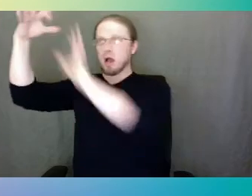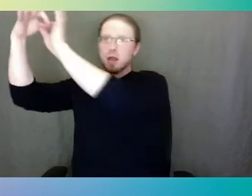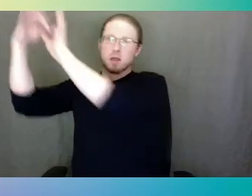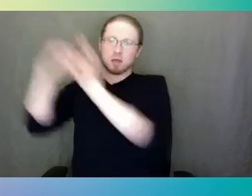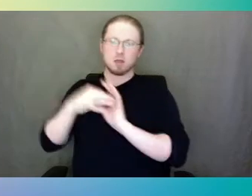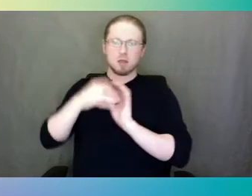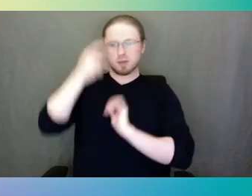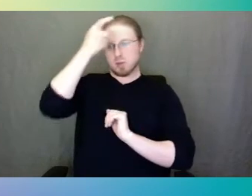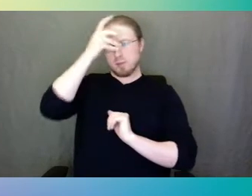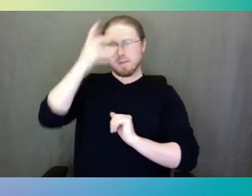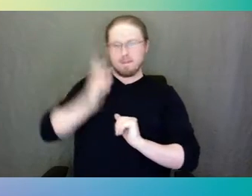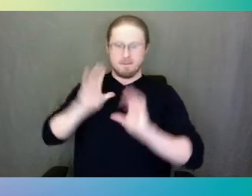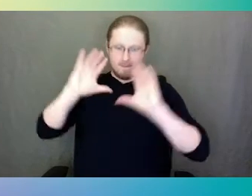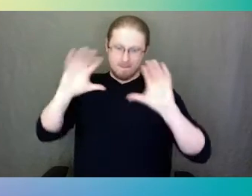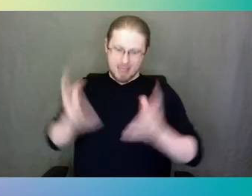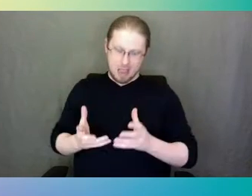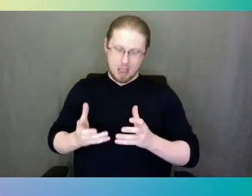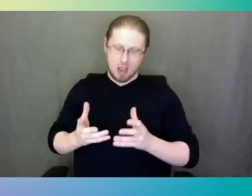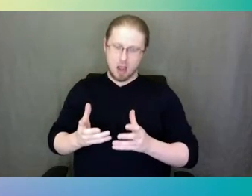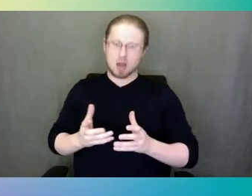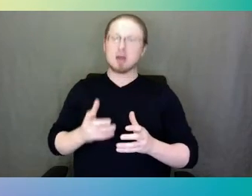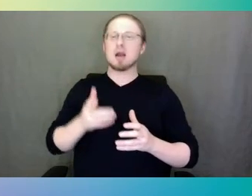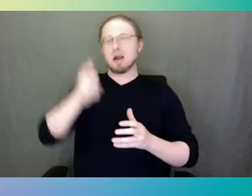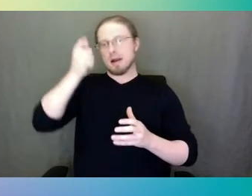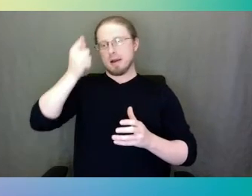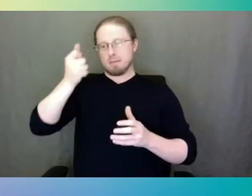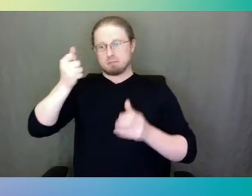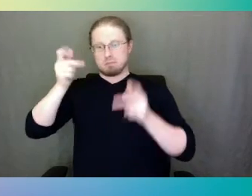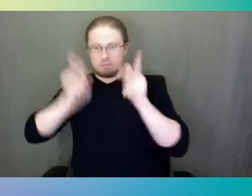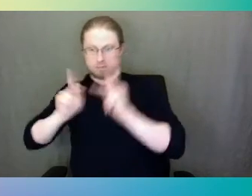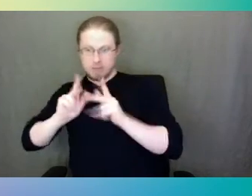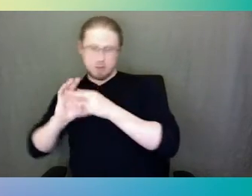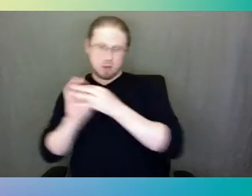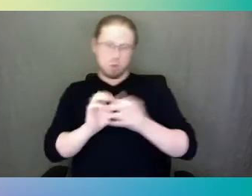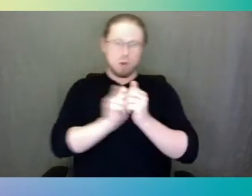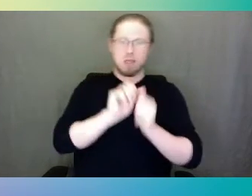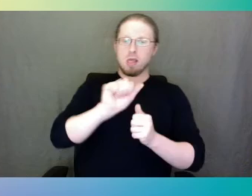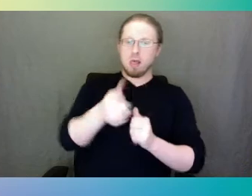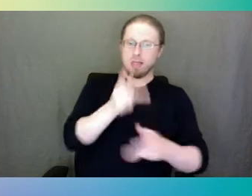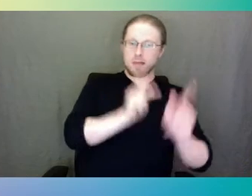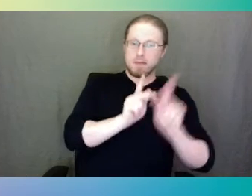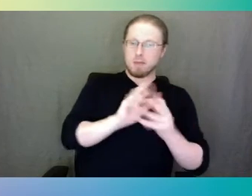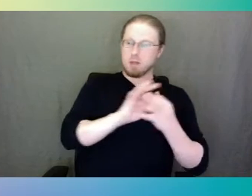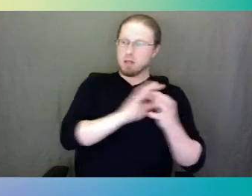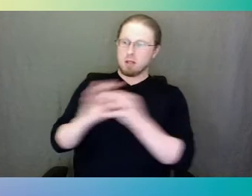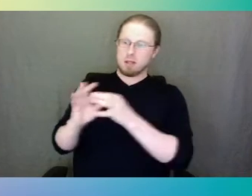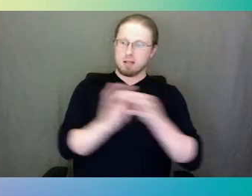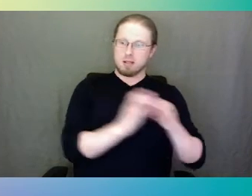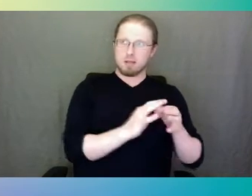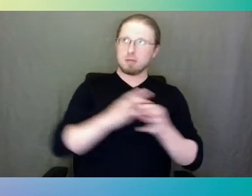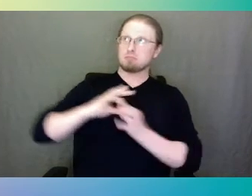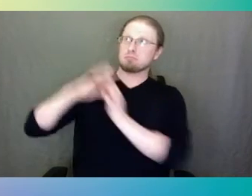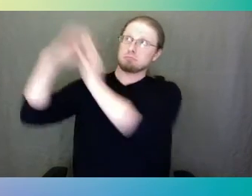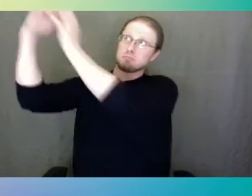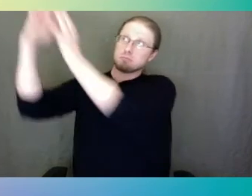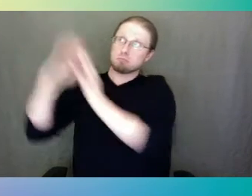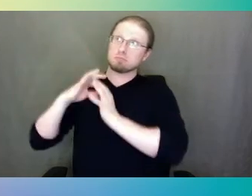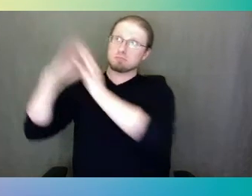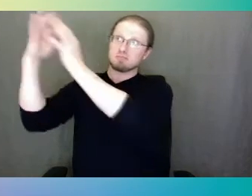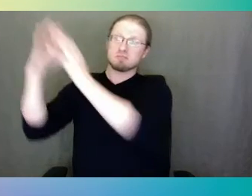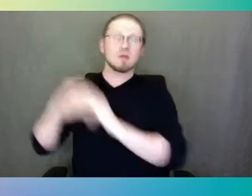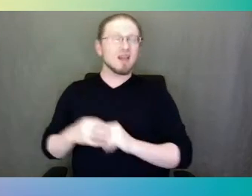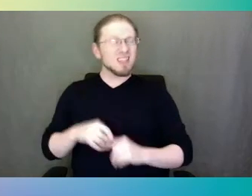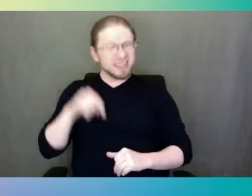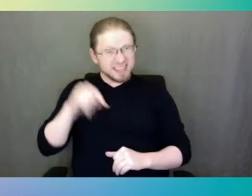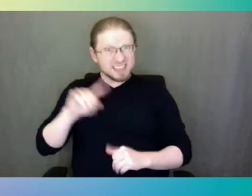sinful or morally worse than heterosexual relationships. This is amazing for this time. And this is the first religious group